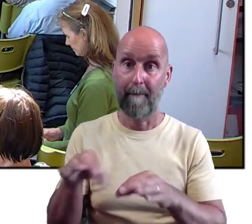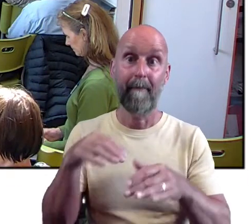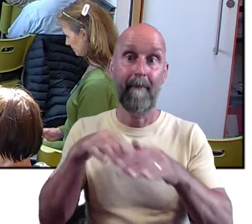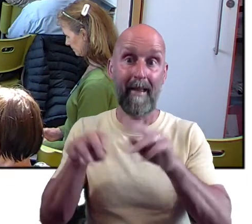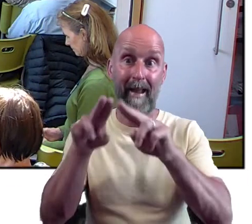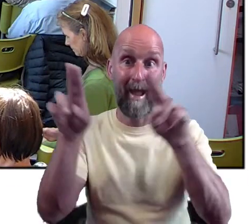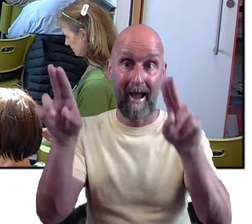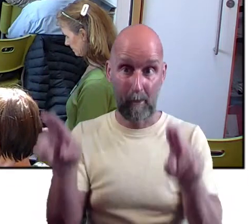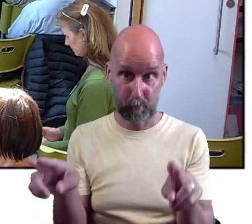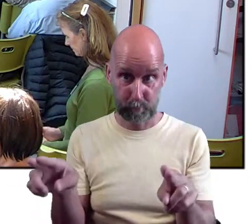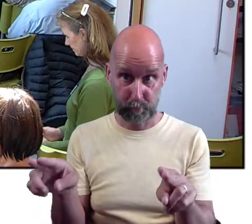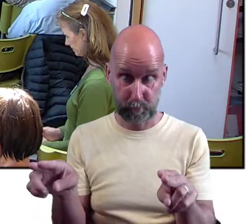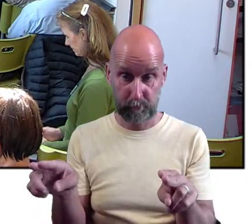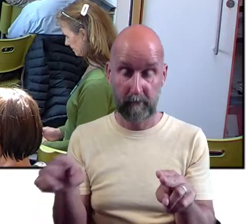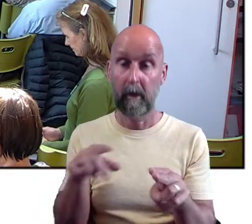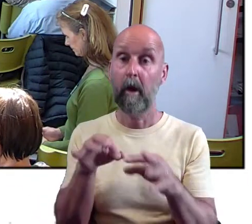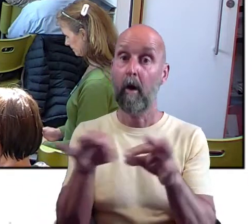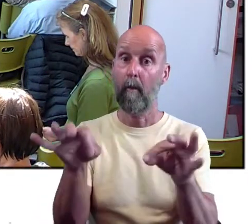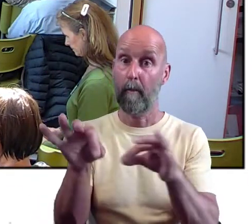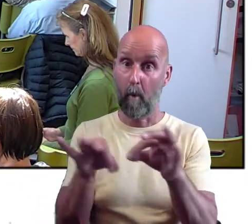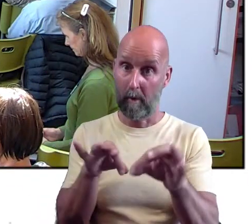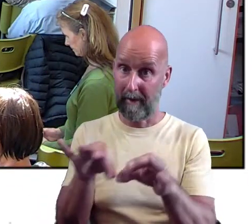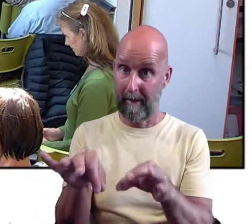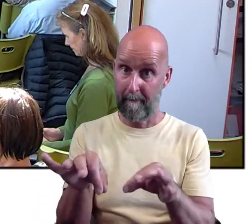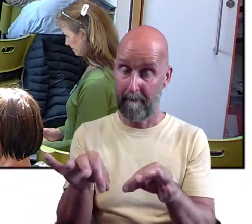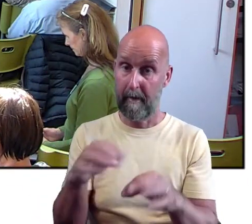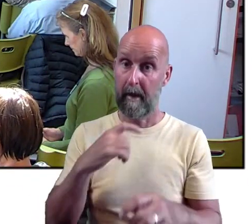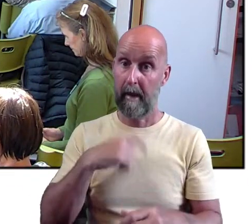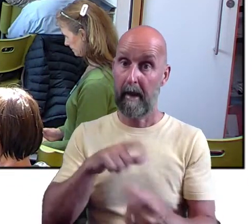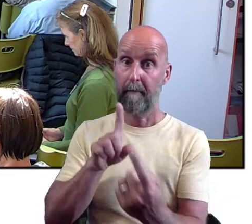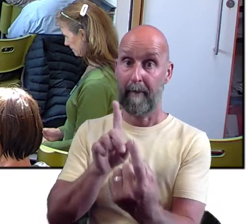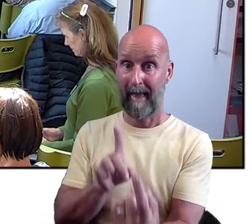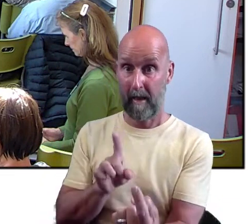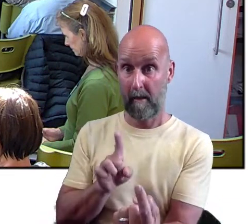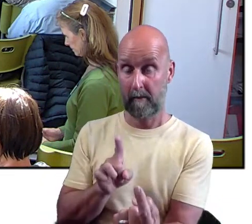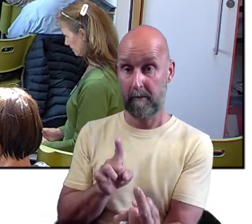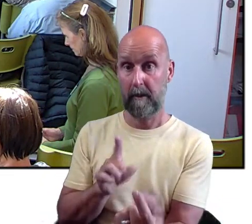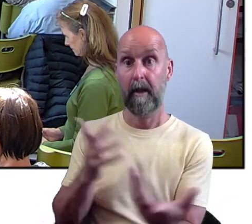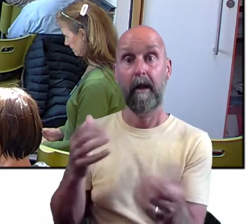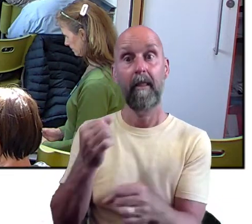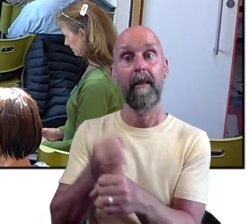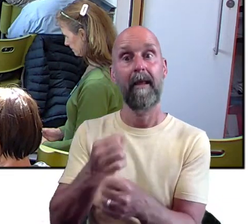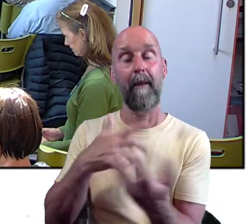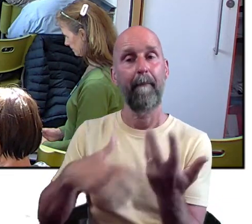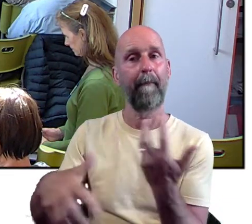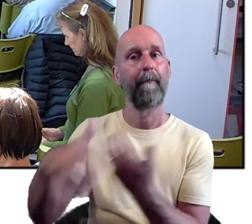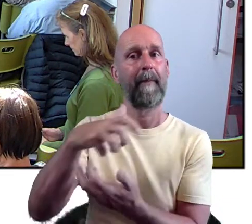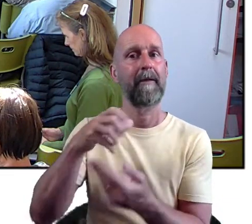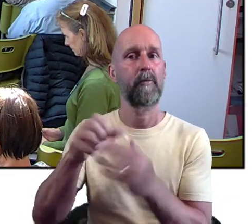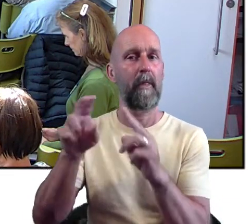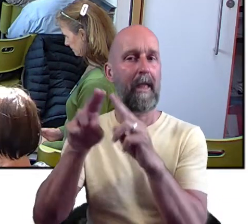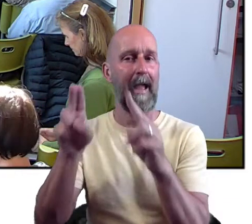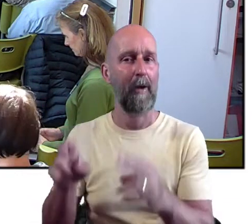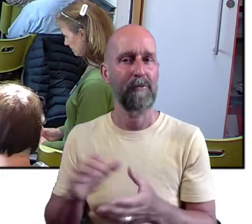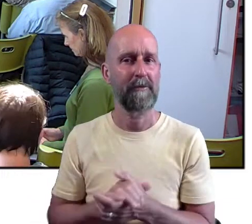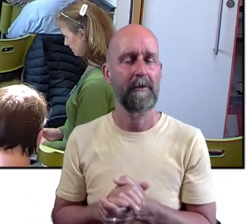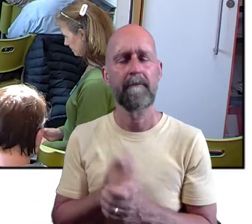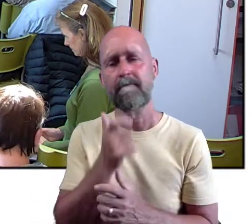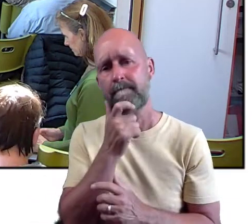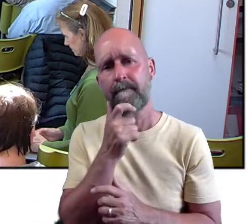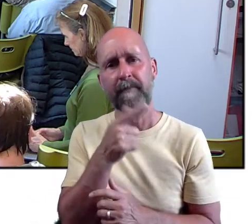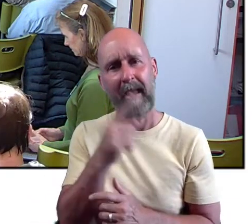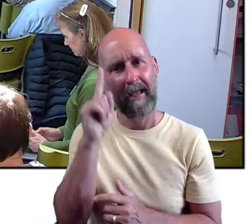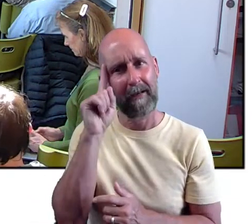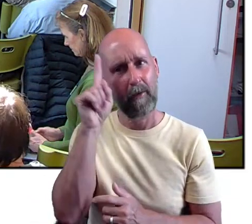that the board game, the players and the game mix with the house. And I wondered if you had any thoughts